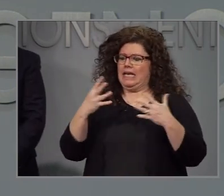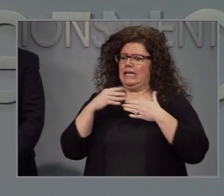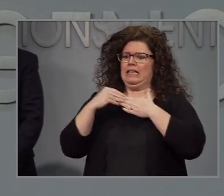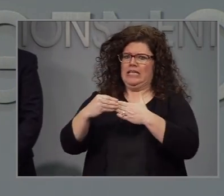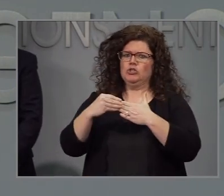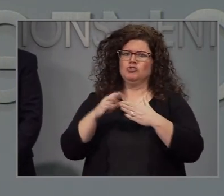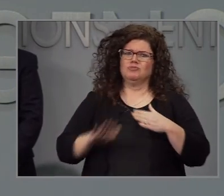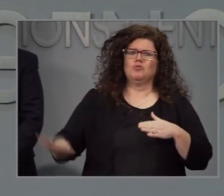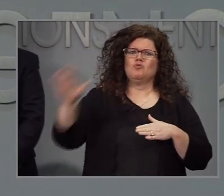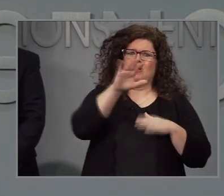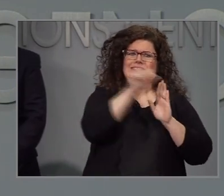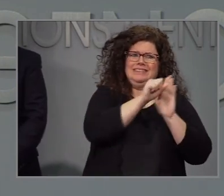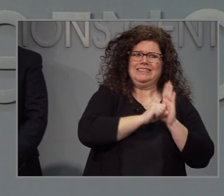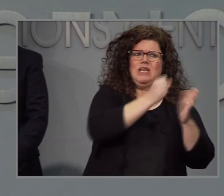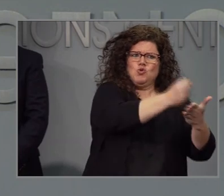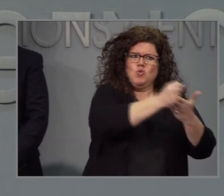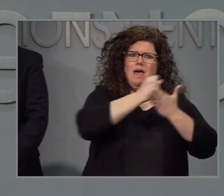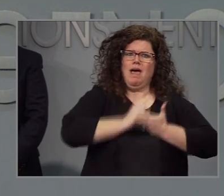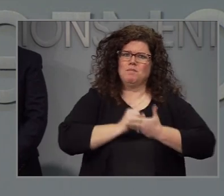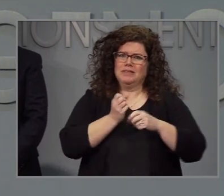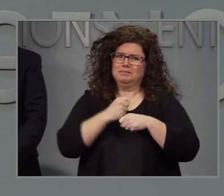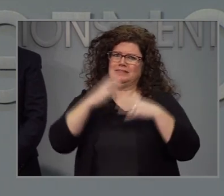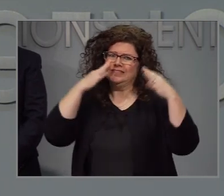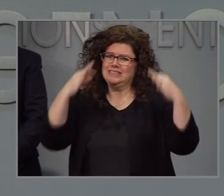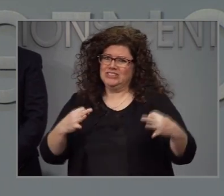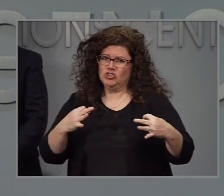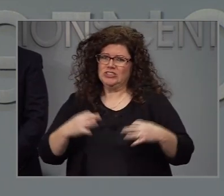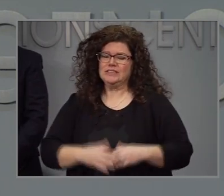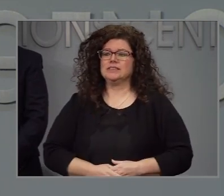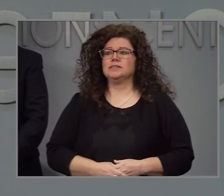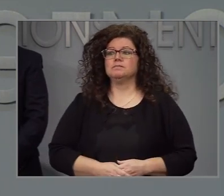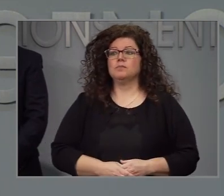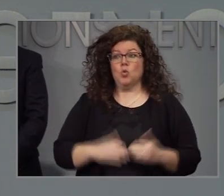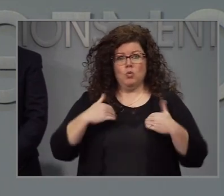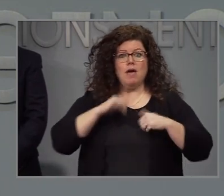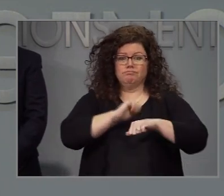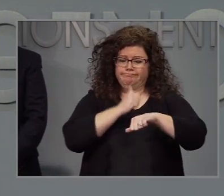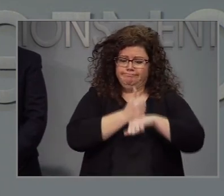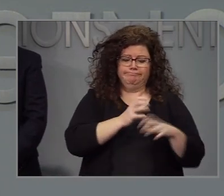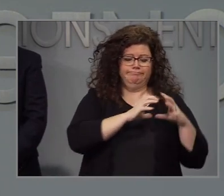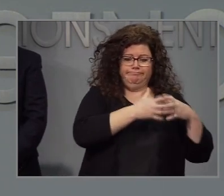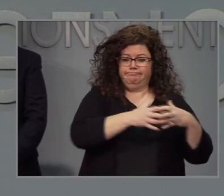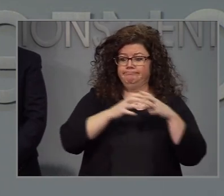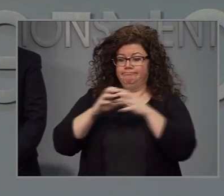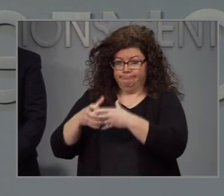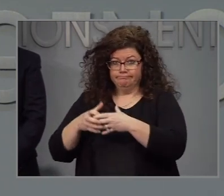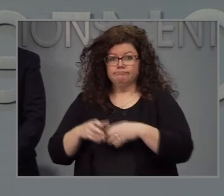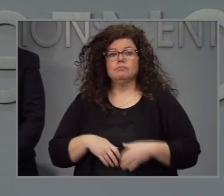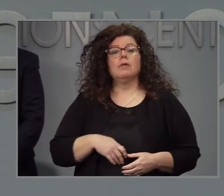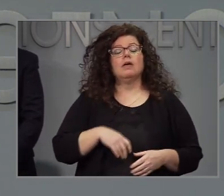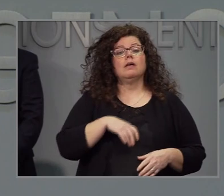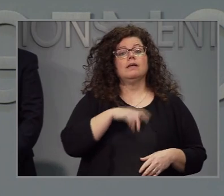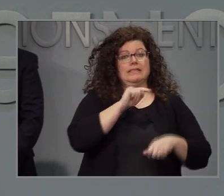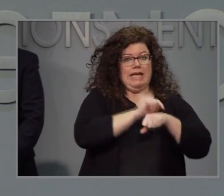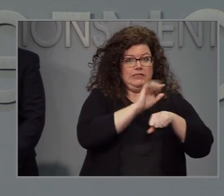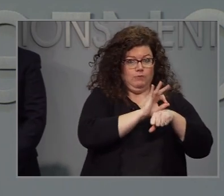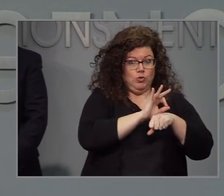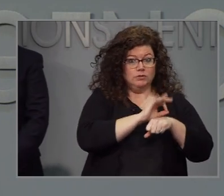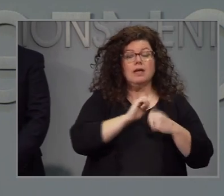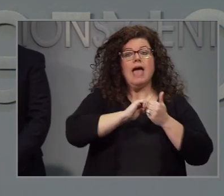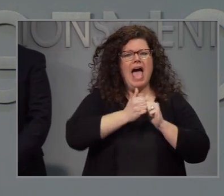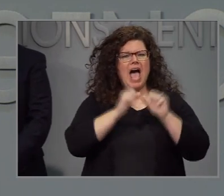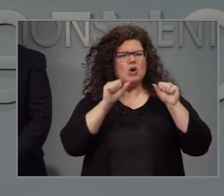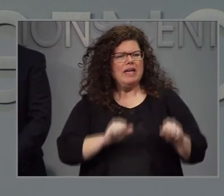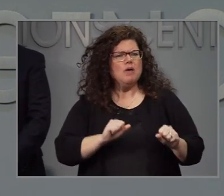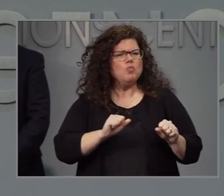the state. This week, we brought together stakeholders focused on informing how the state could ease restrictions